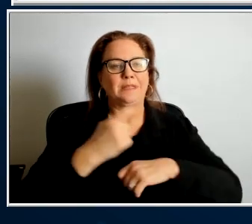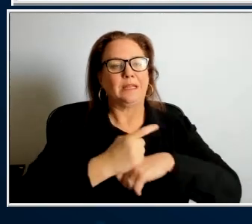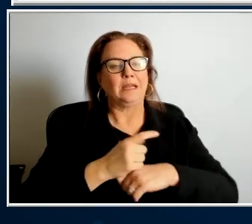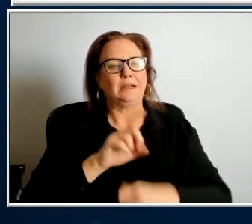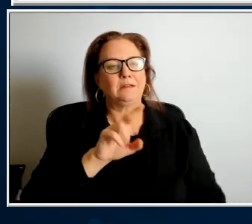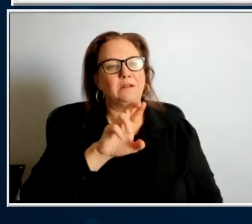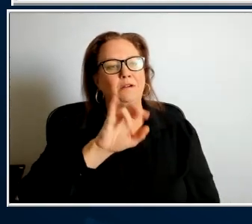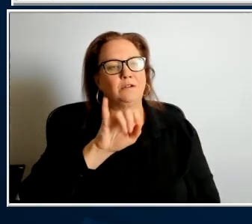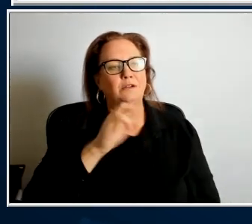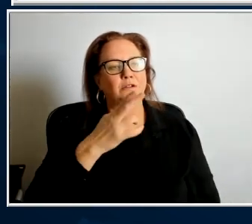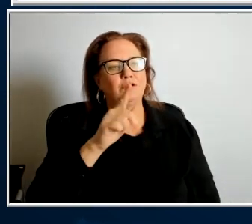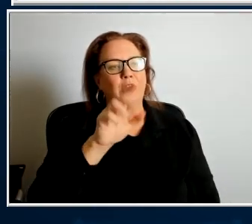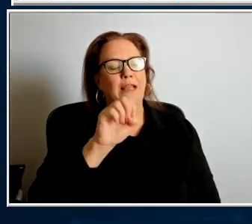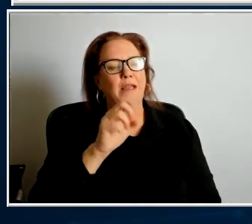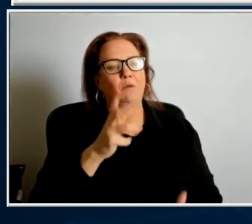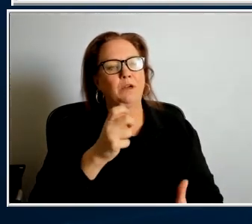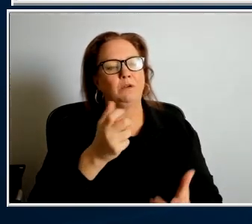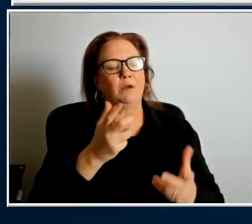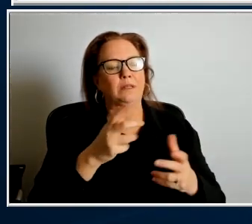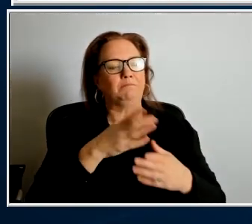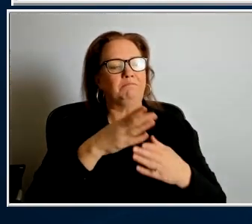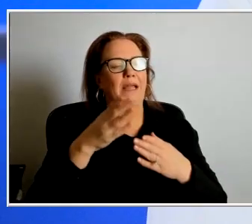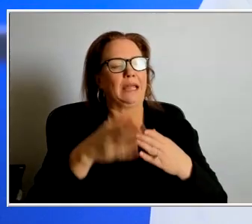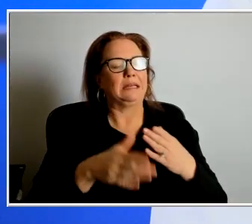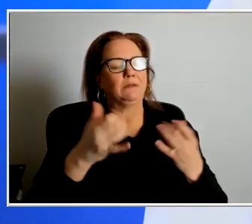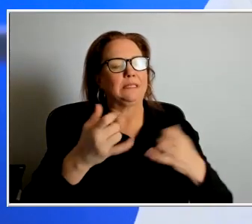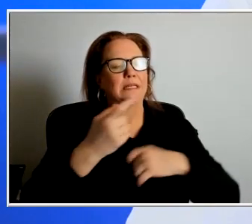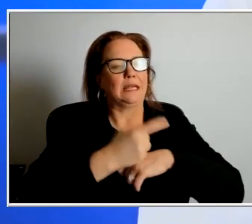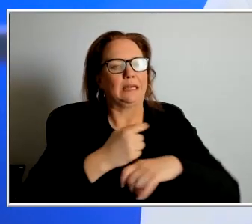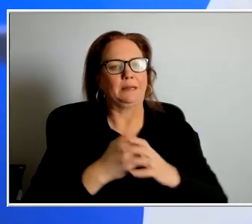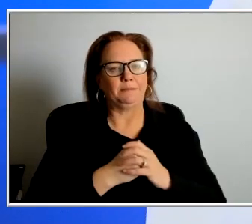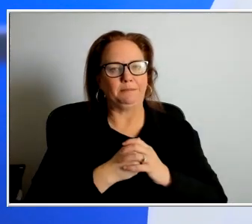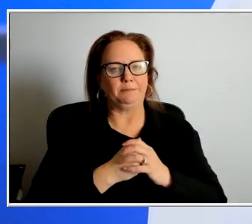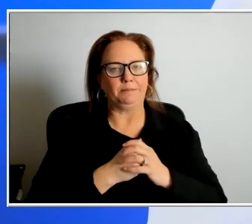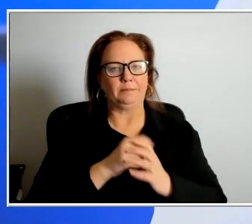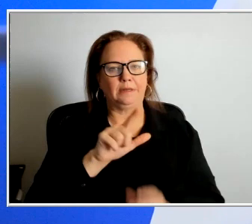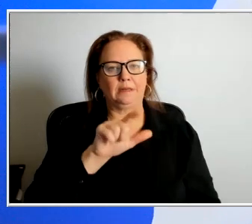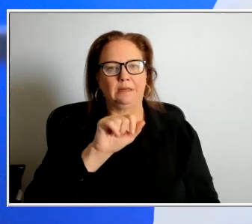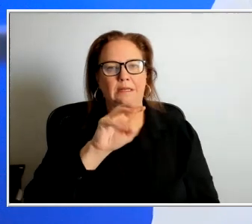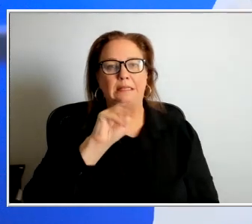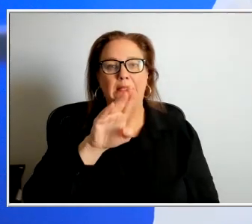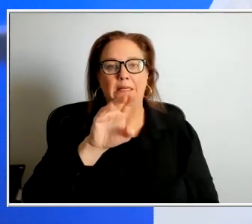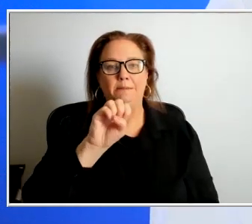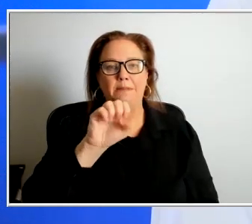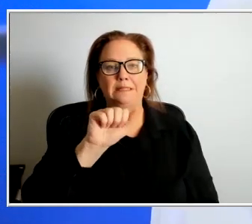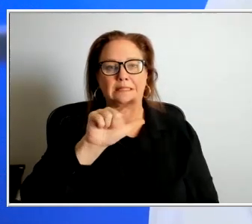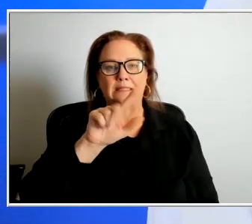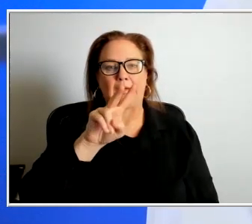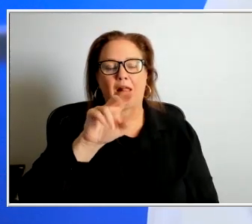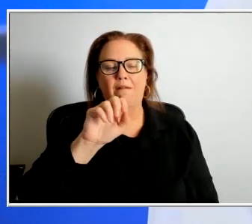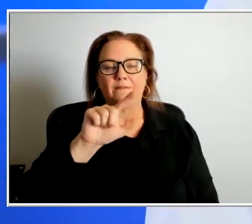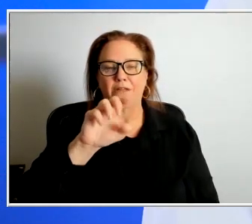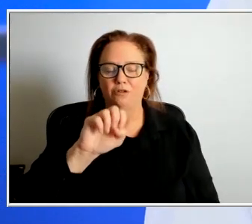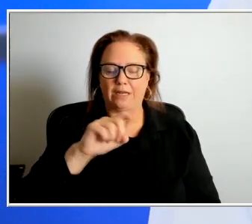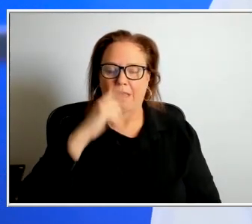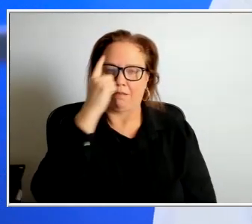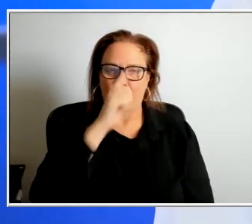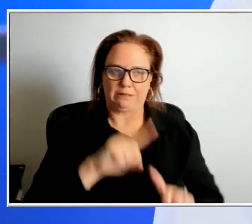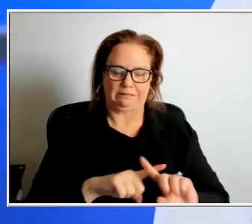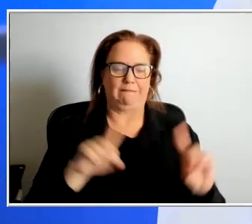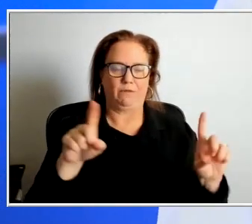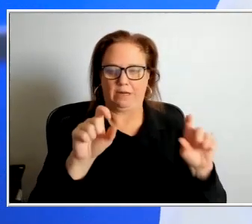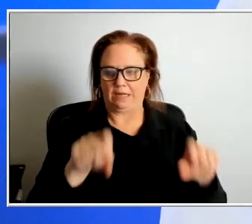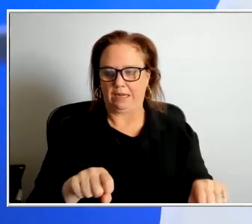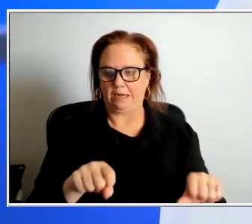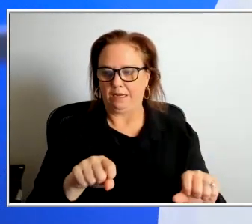want people to really take away from our conversation? That limb salvage can look a lot of different ways, and it's always